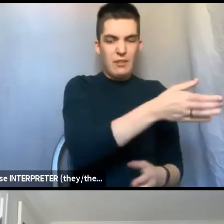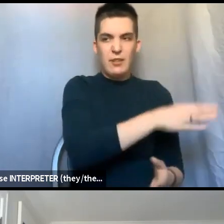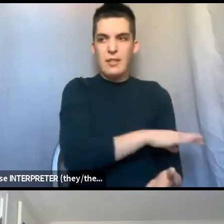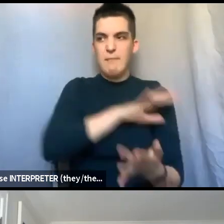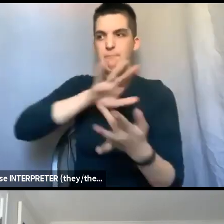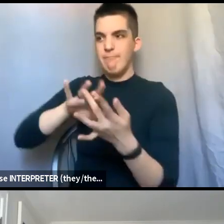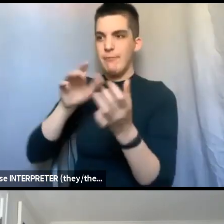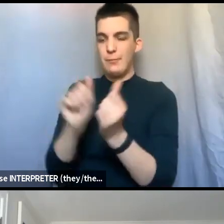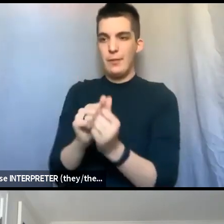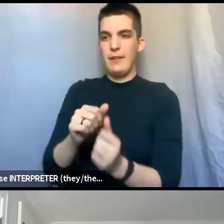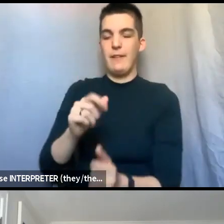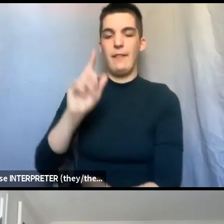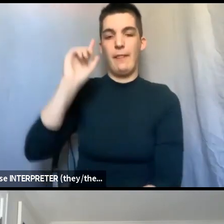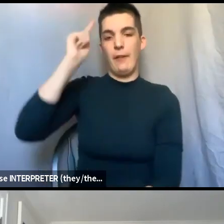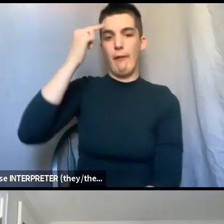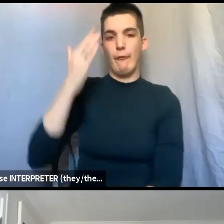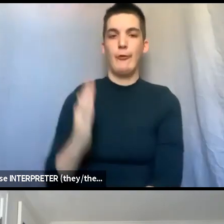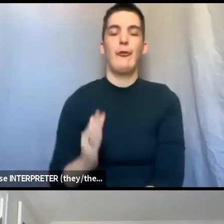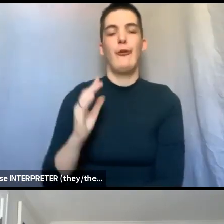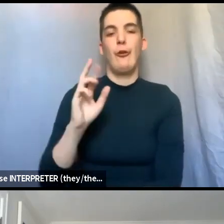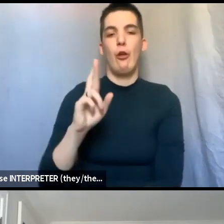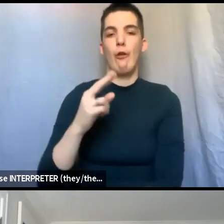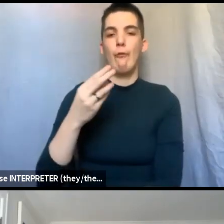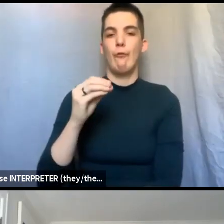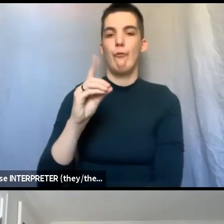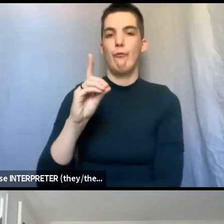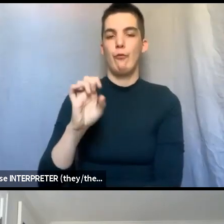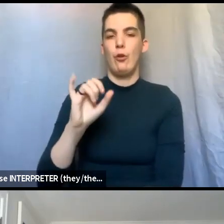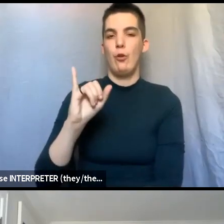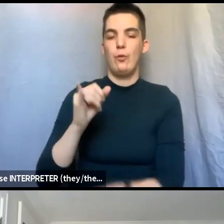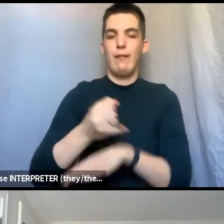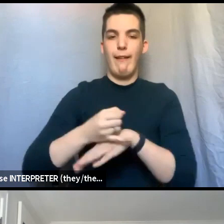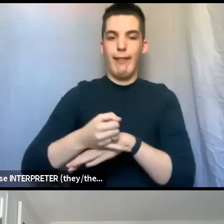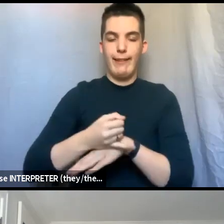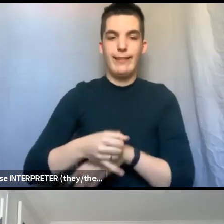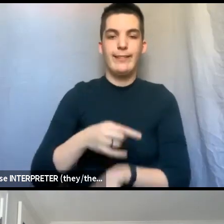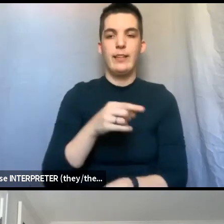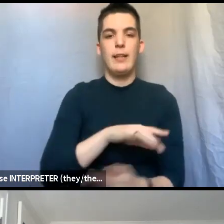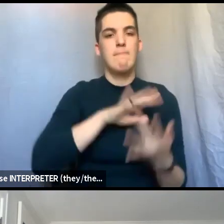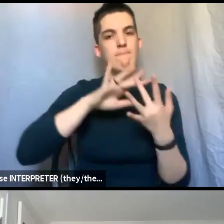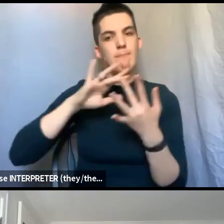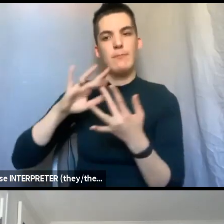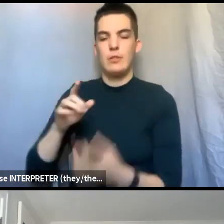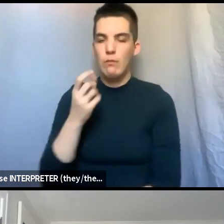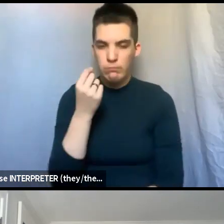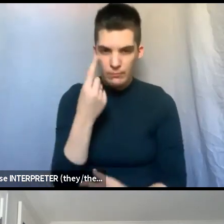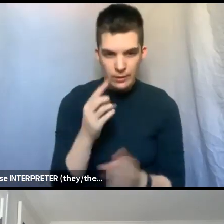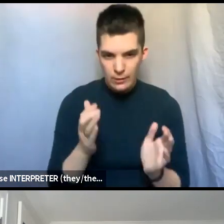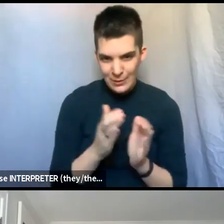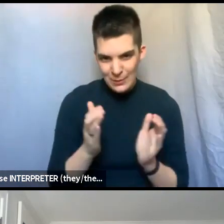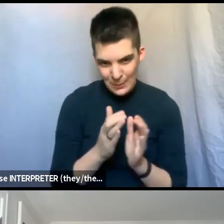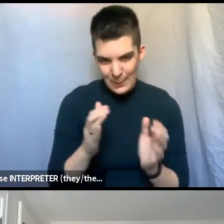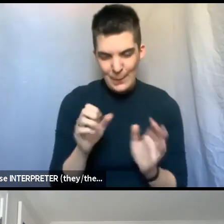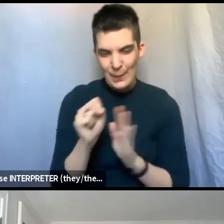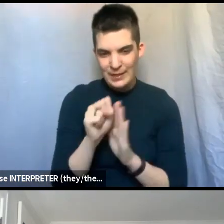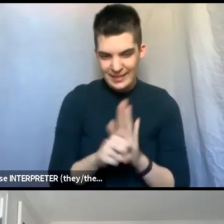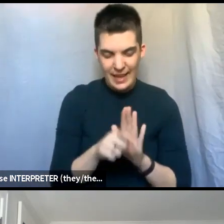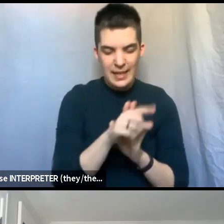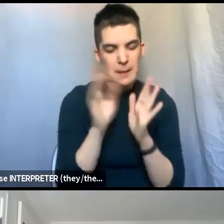quite a talker, into sending every high school student in Rhode Island, okay, it's a small state, to Trinity